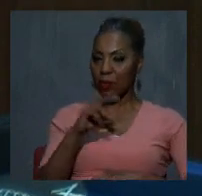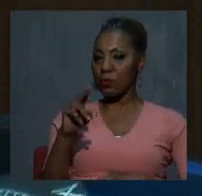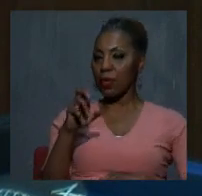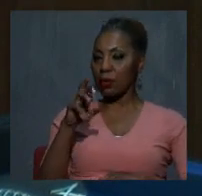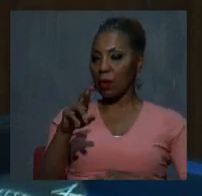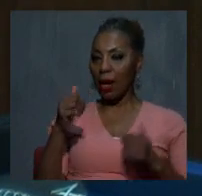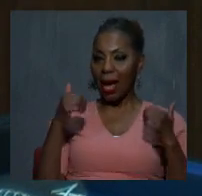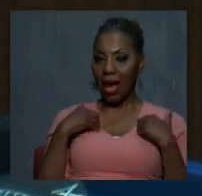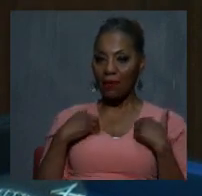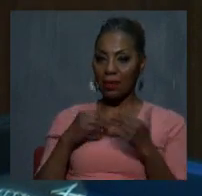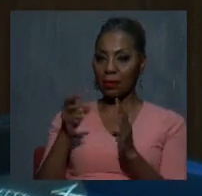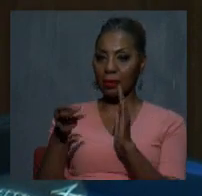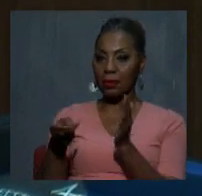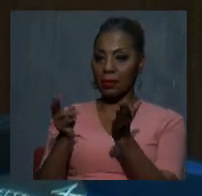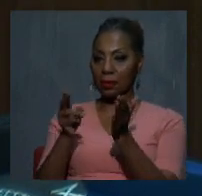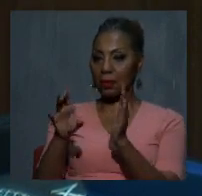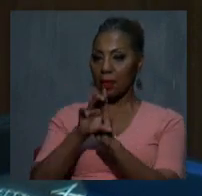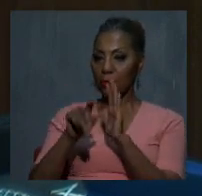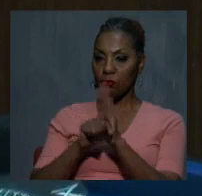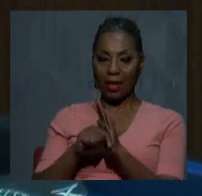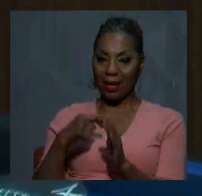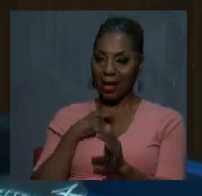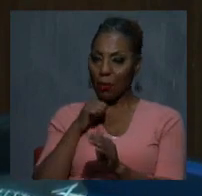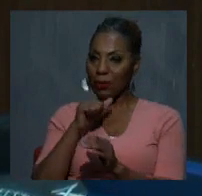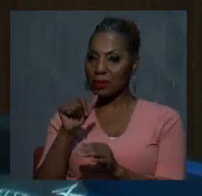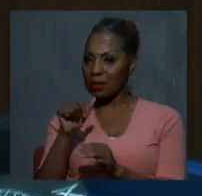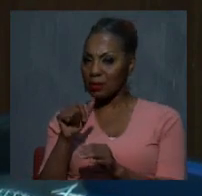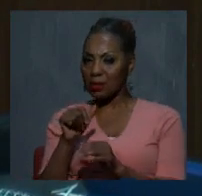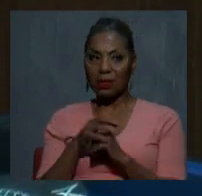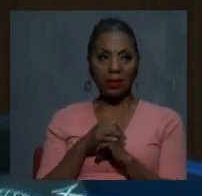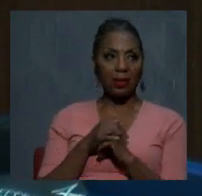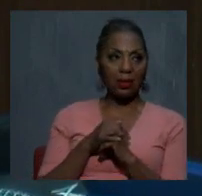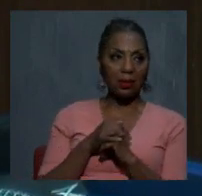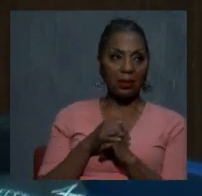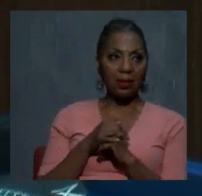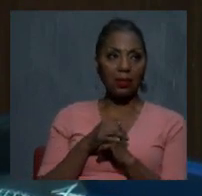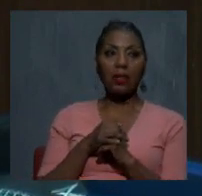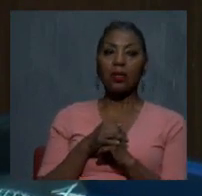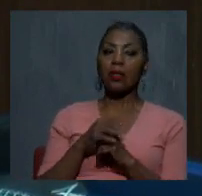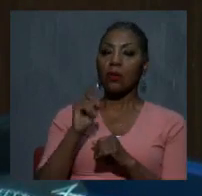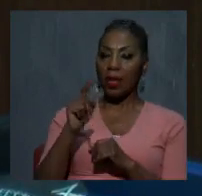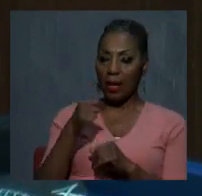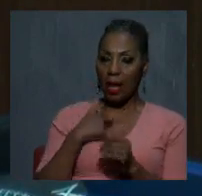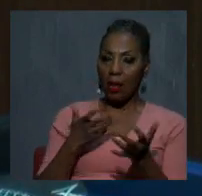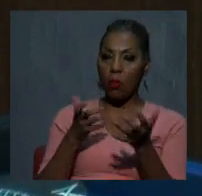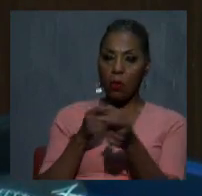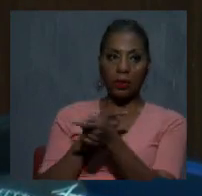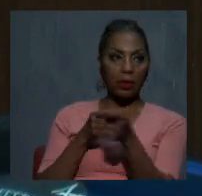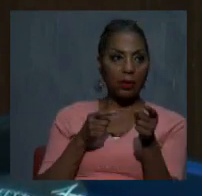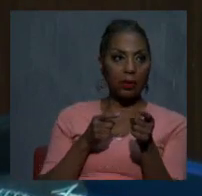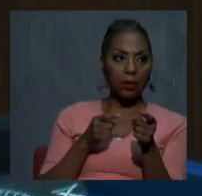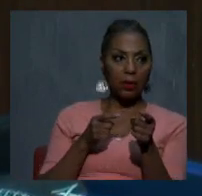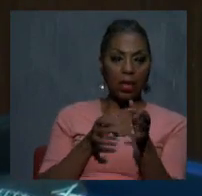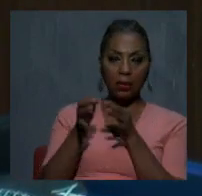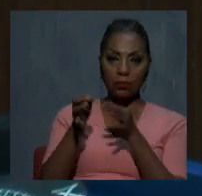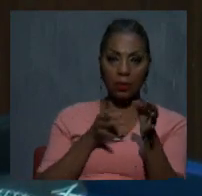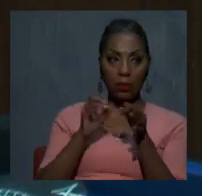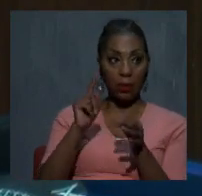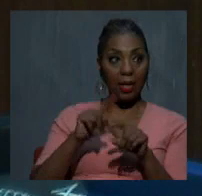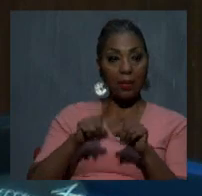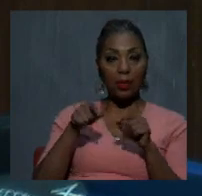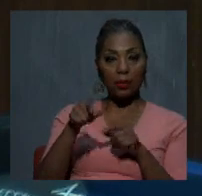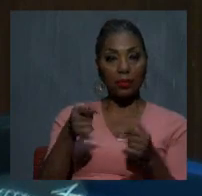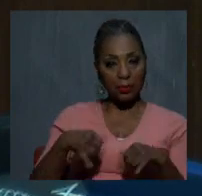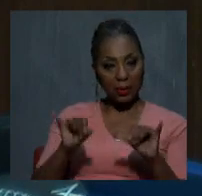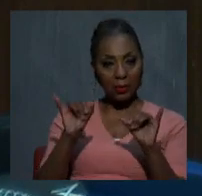ULR having the contract. I wasn't even questioning that. Are you finished then? Did you With that, I wanted an explanation on 18. You're still